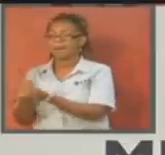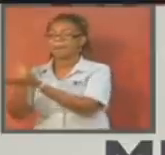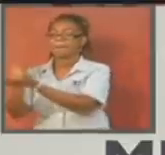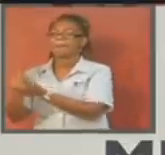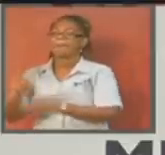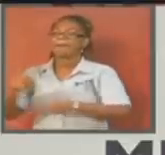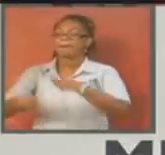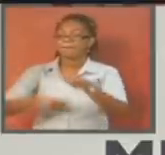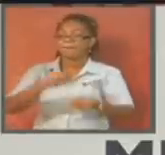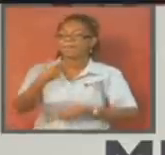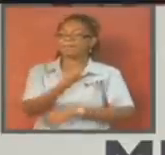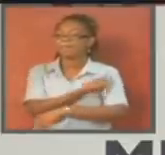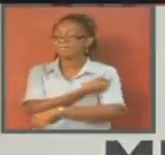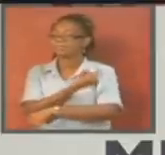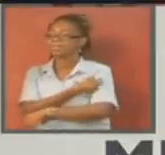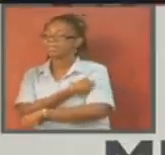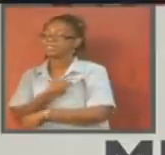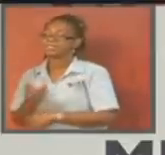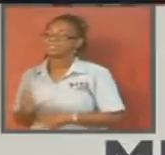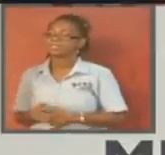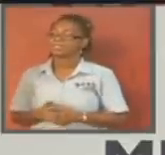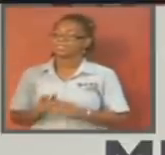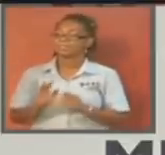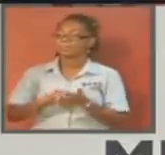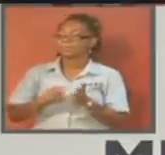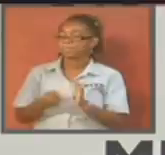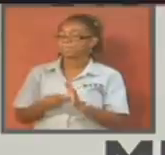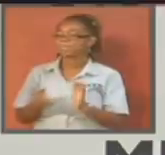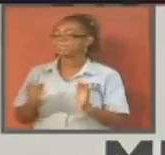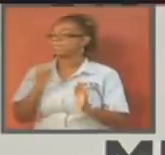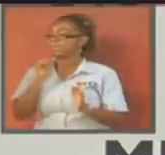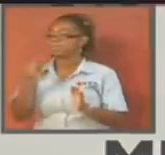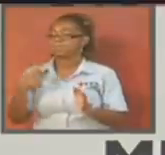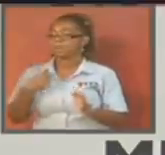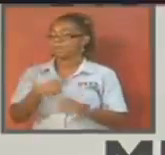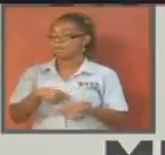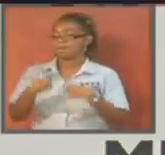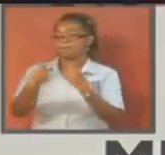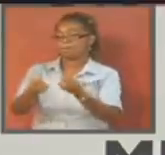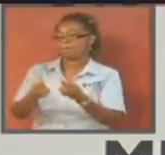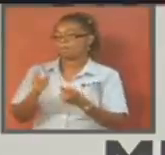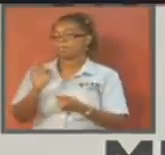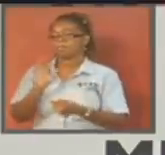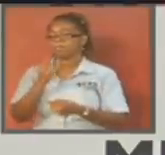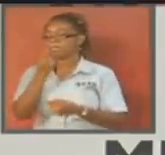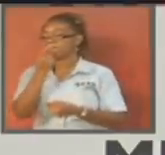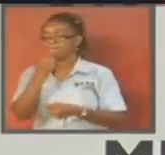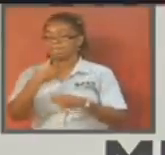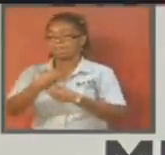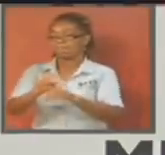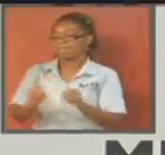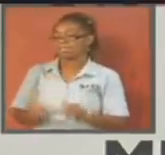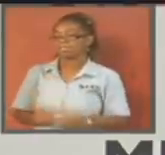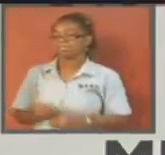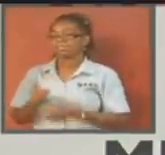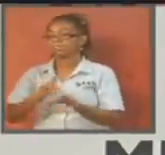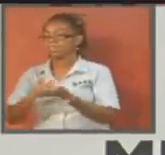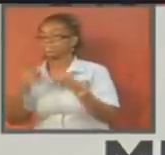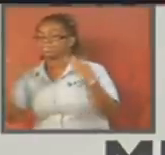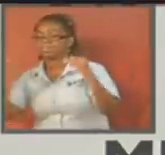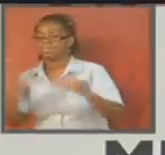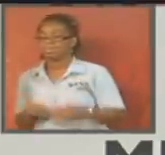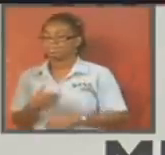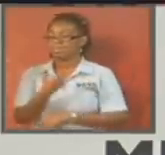practitioner, as is spelled out in the new regulation, which is Regulation Legal Notice 179, under the hand of the